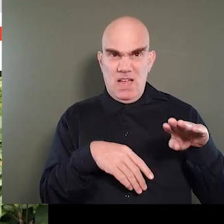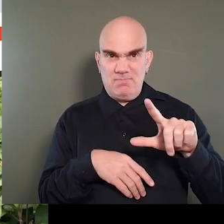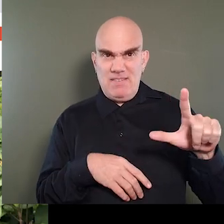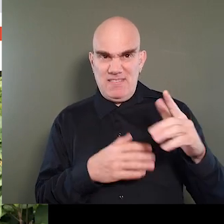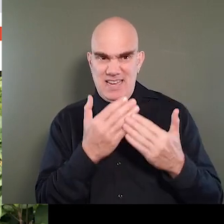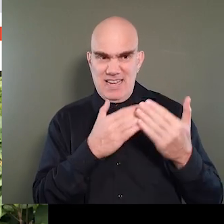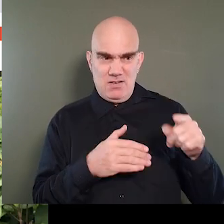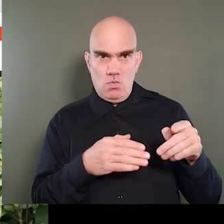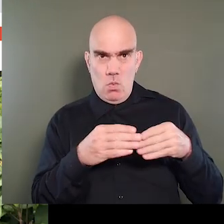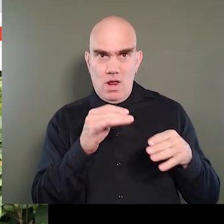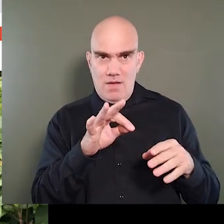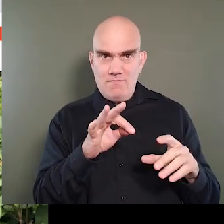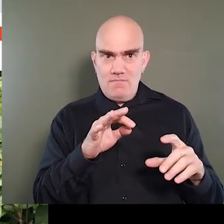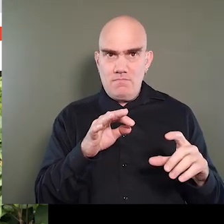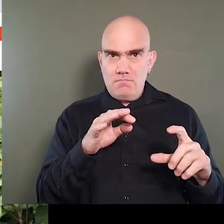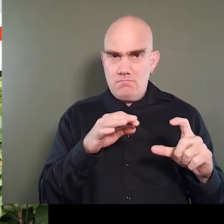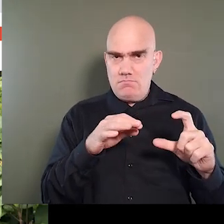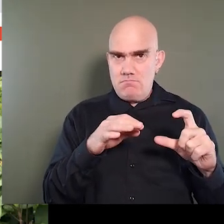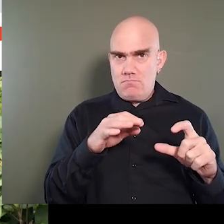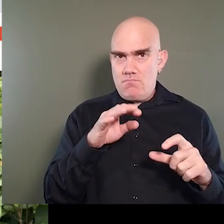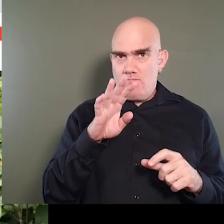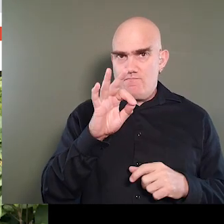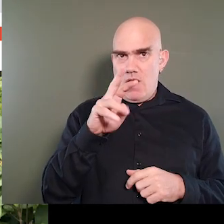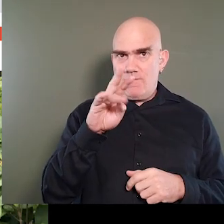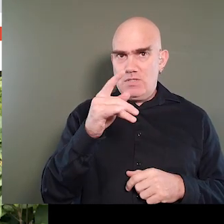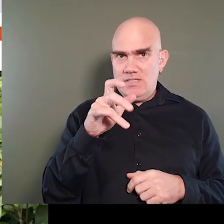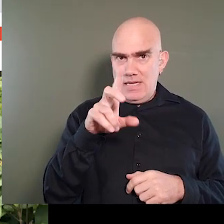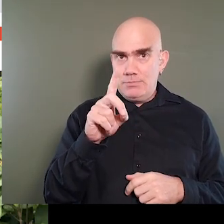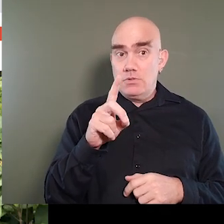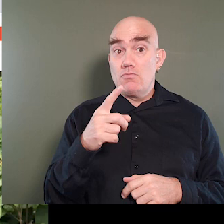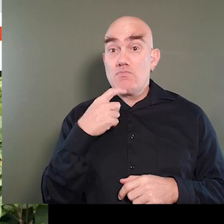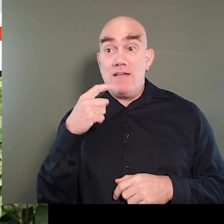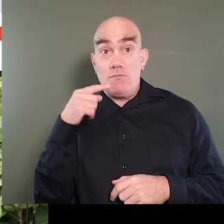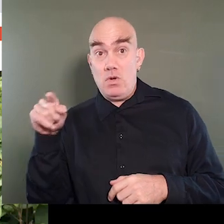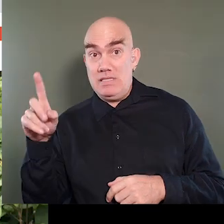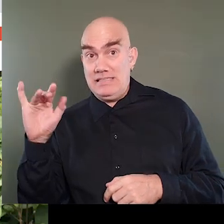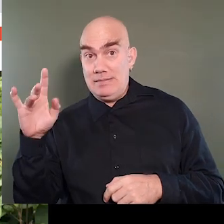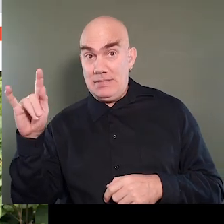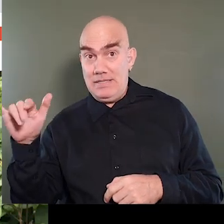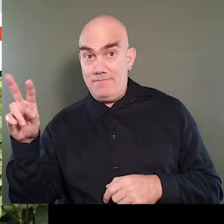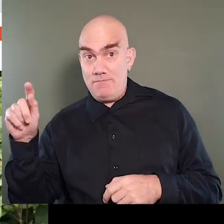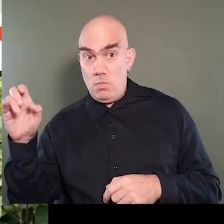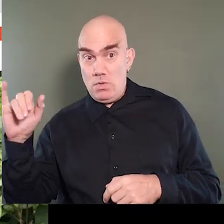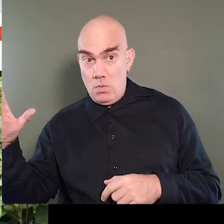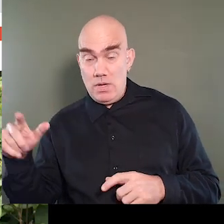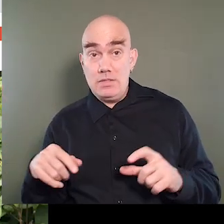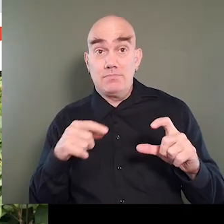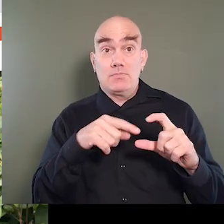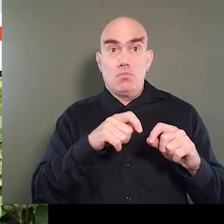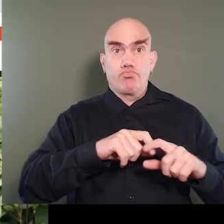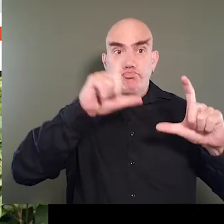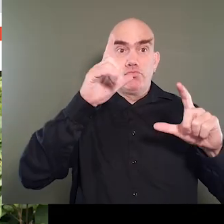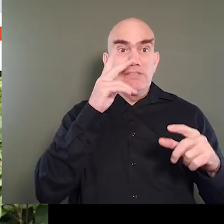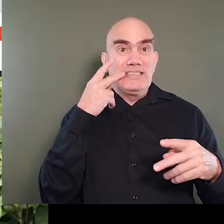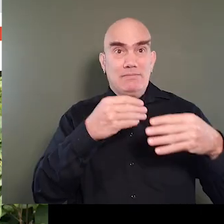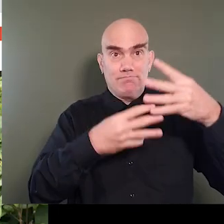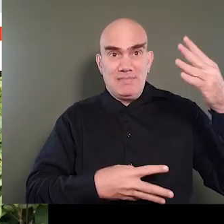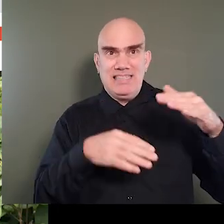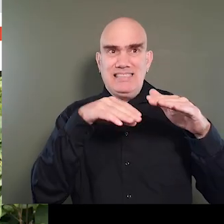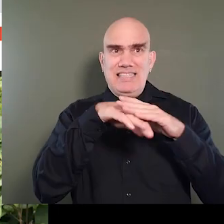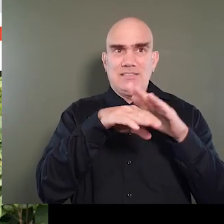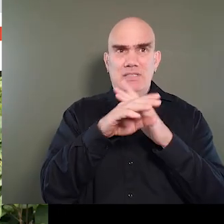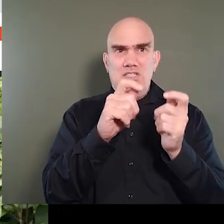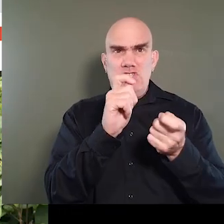the Disabled, red circle on Disability Vote Illinois, and it will open up this pop-up menu labeled Accessibility Adjustments,